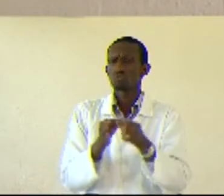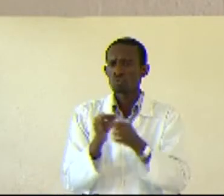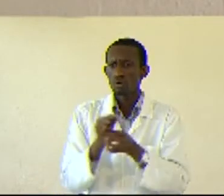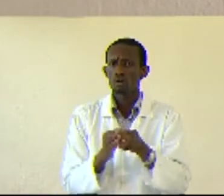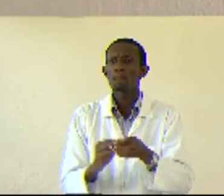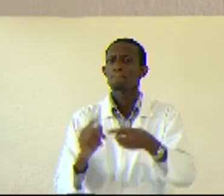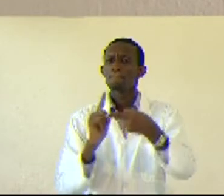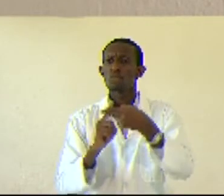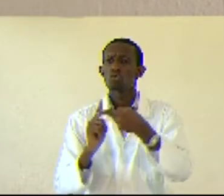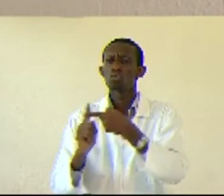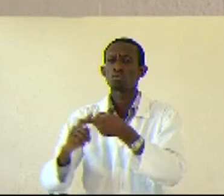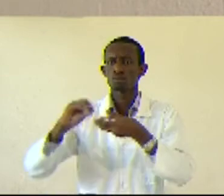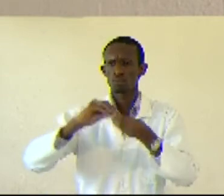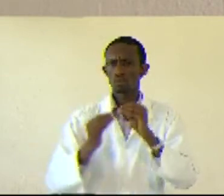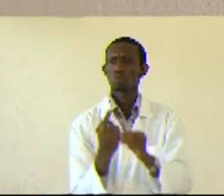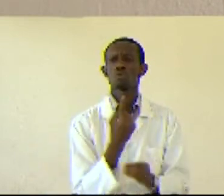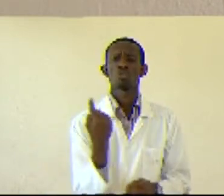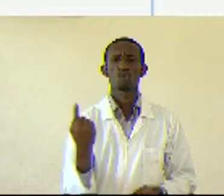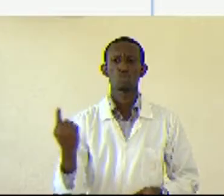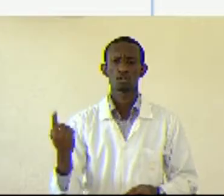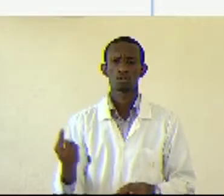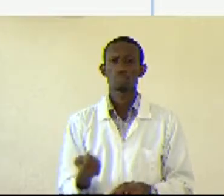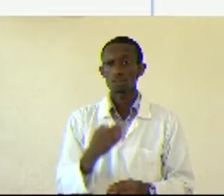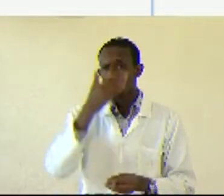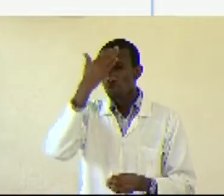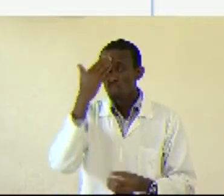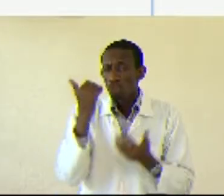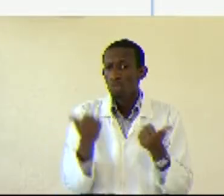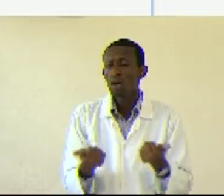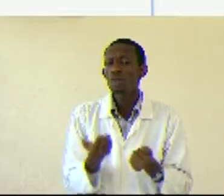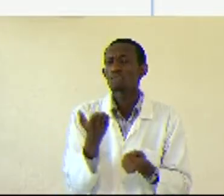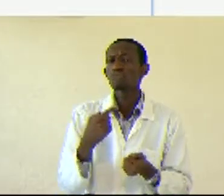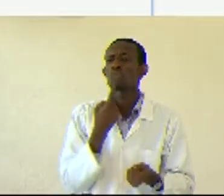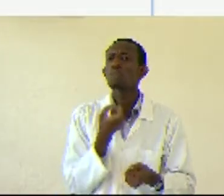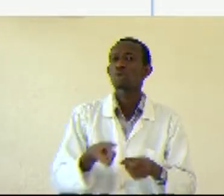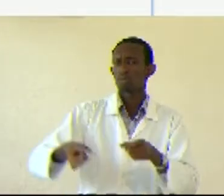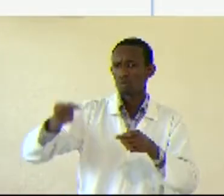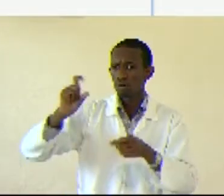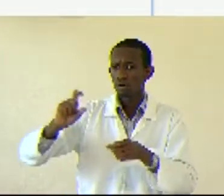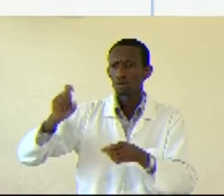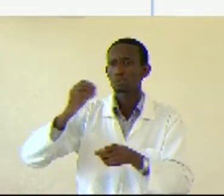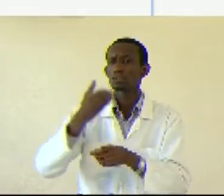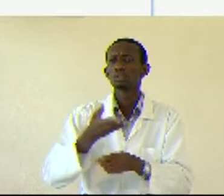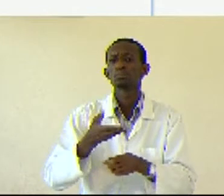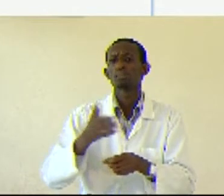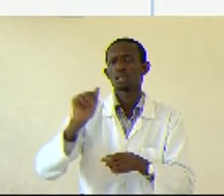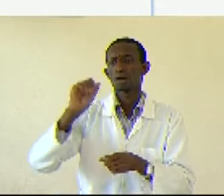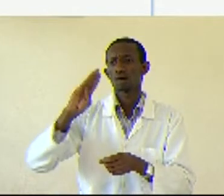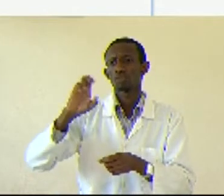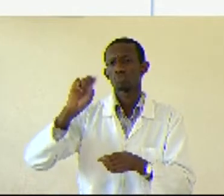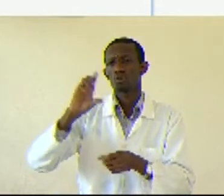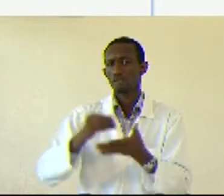only. That's why we have to add this absolute value sign. In the case